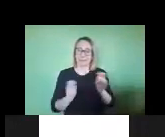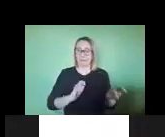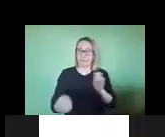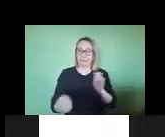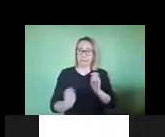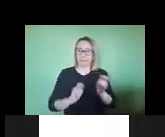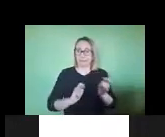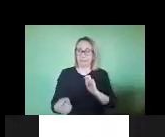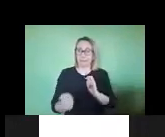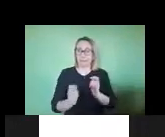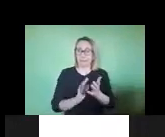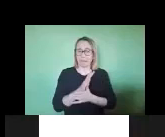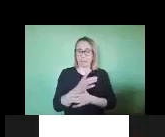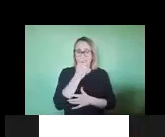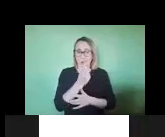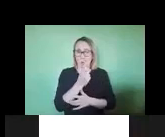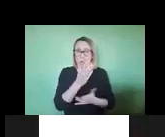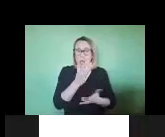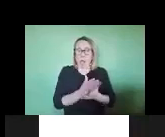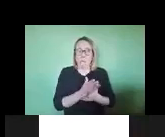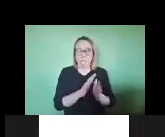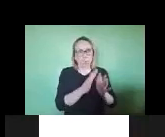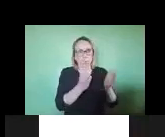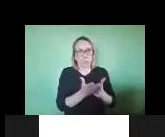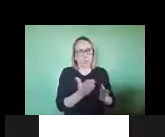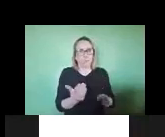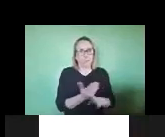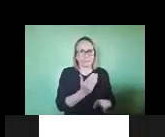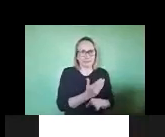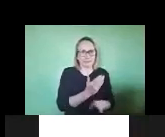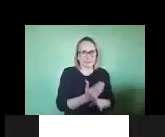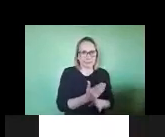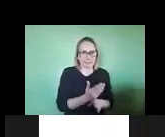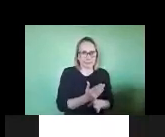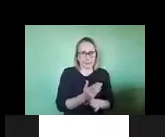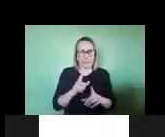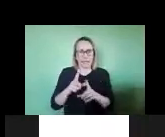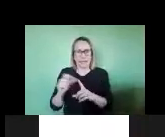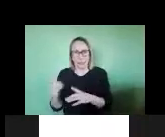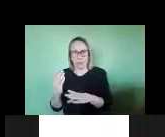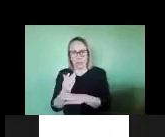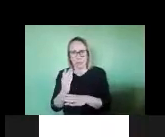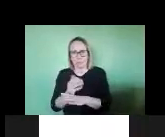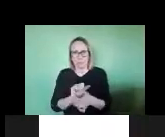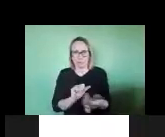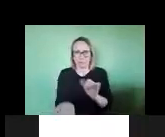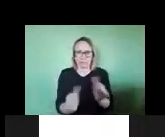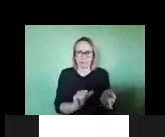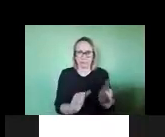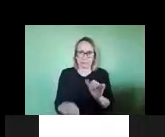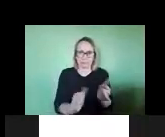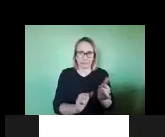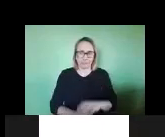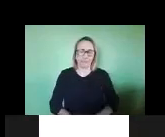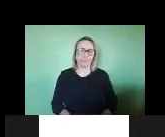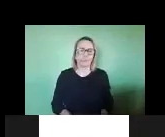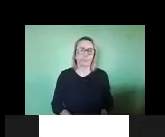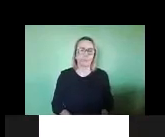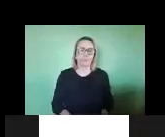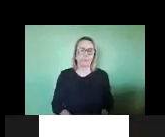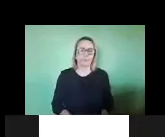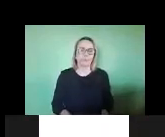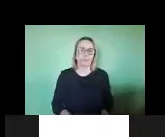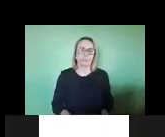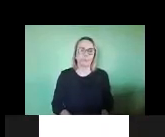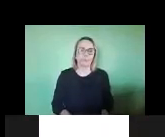real world activities around the digital activities that we were offering. Another thing that we found was that it was